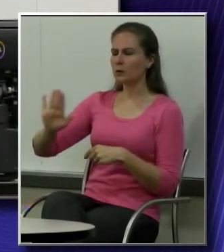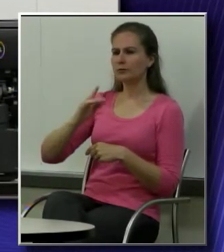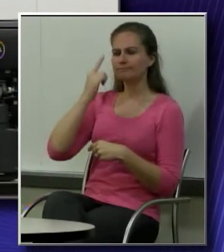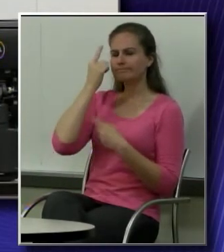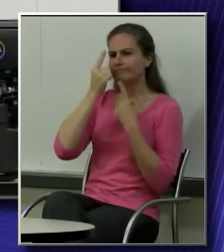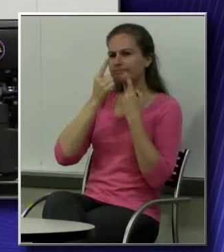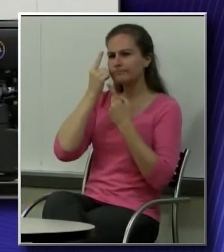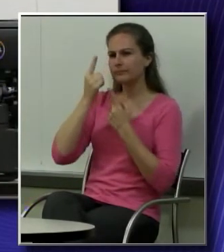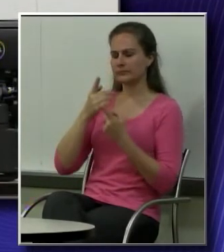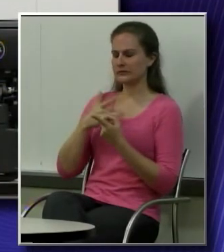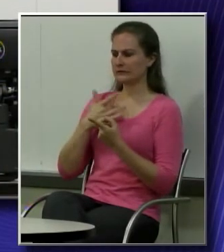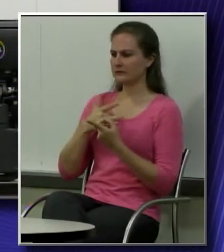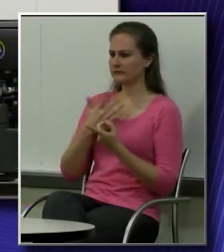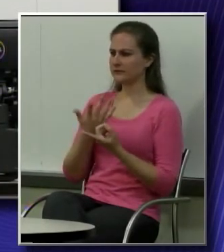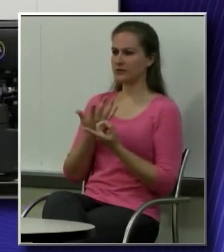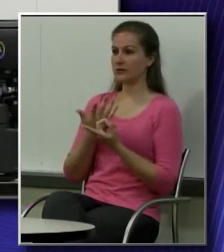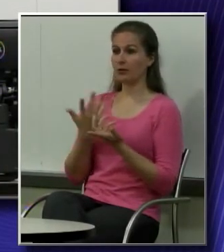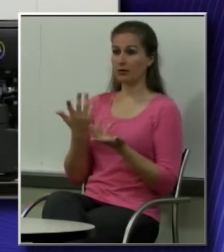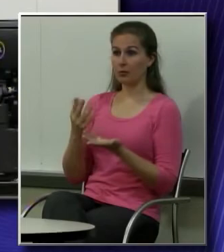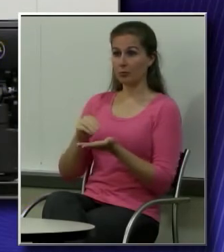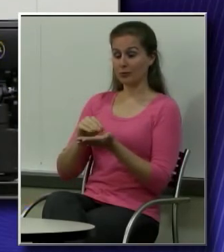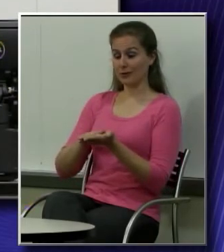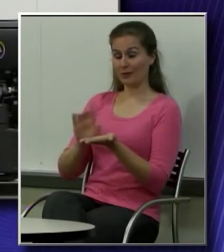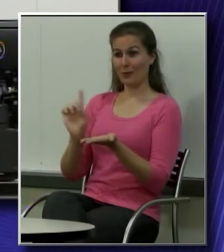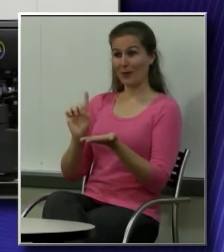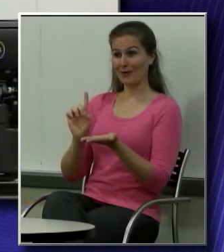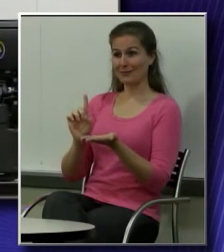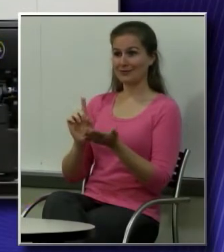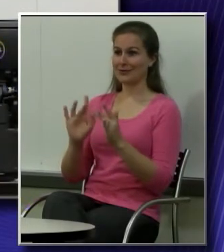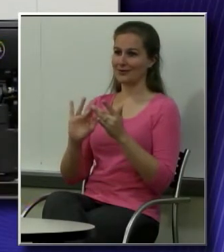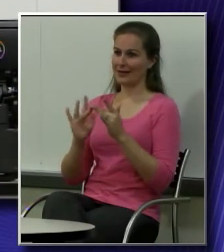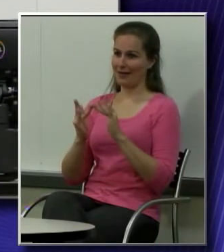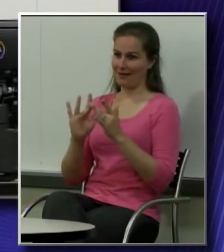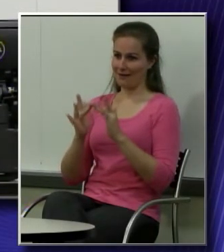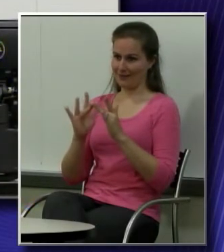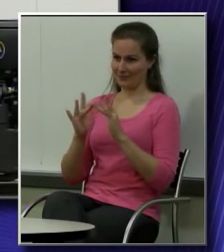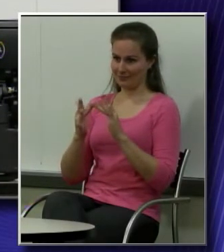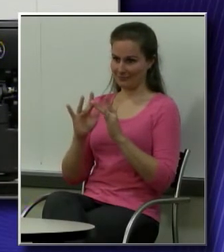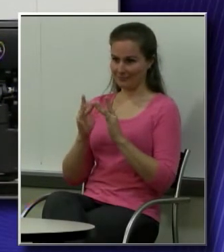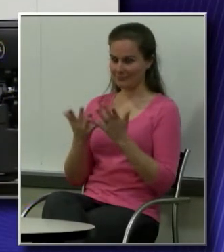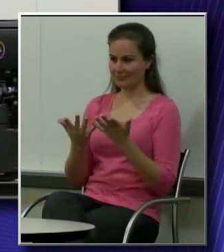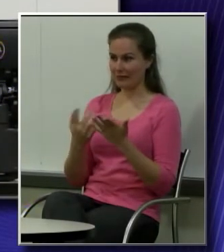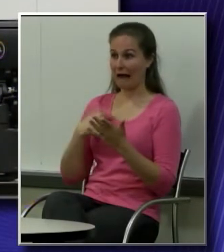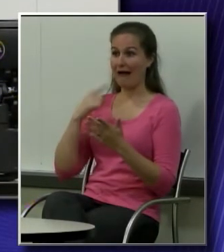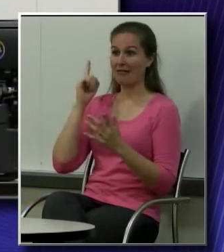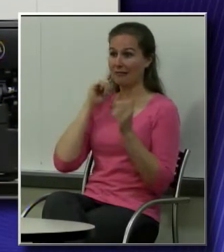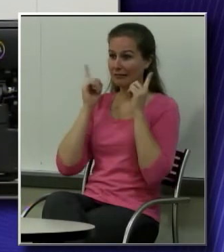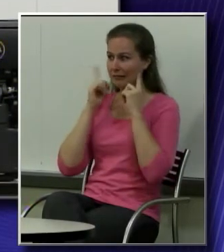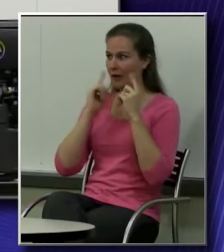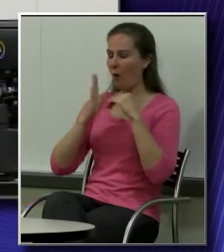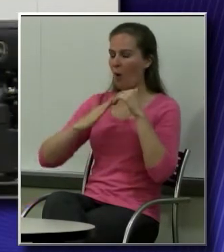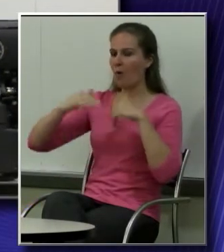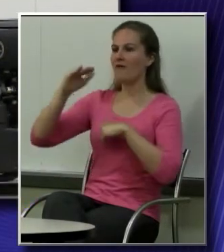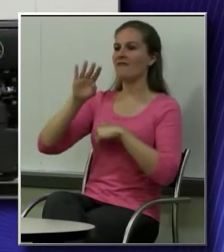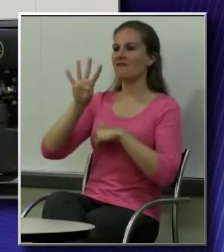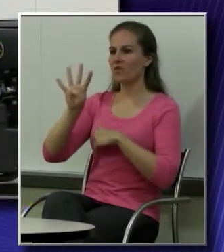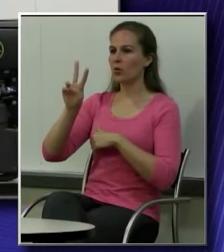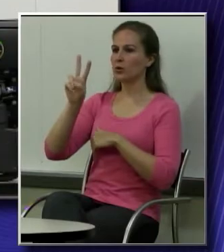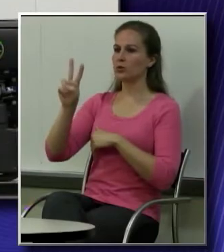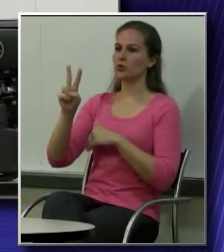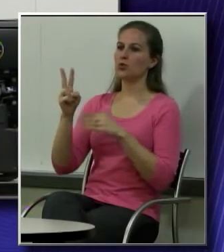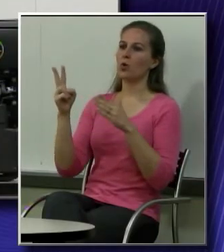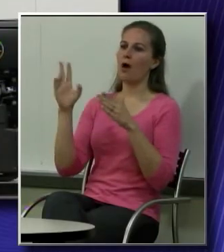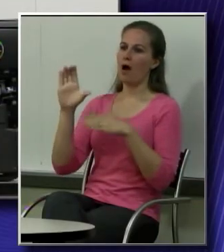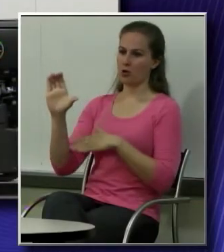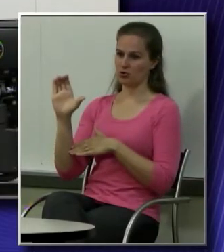a online survey that I understand has had over 4,200 responses across the